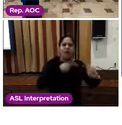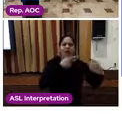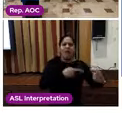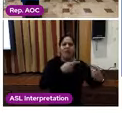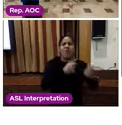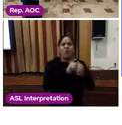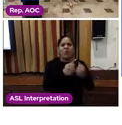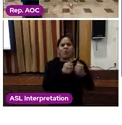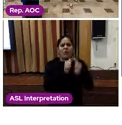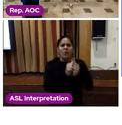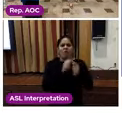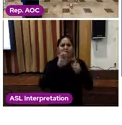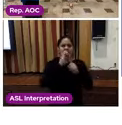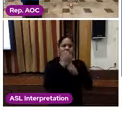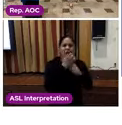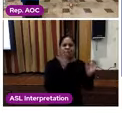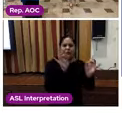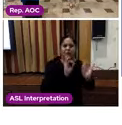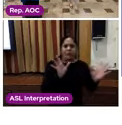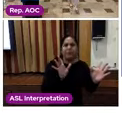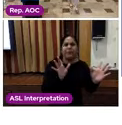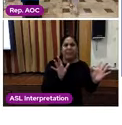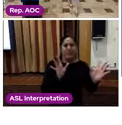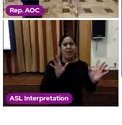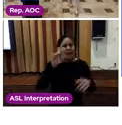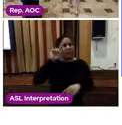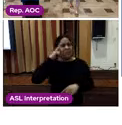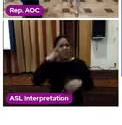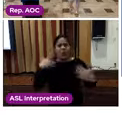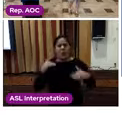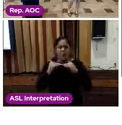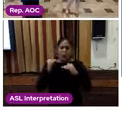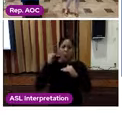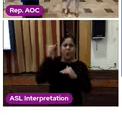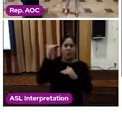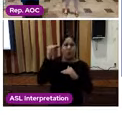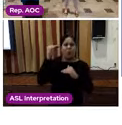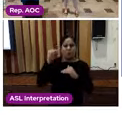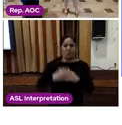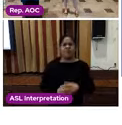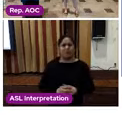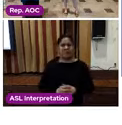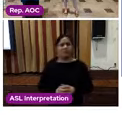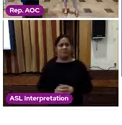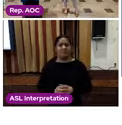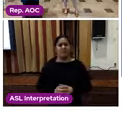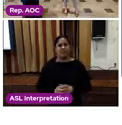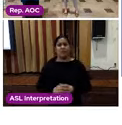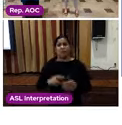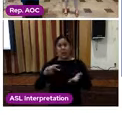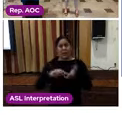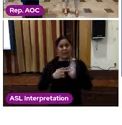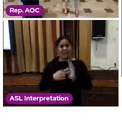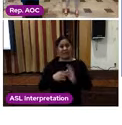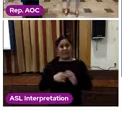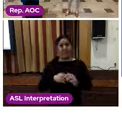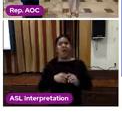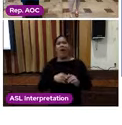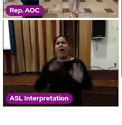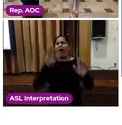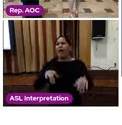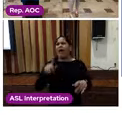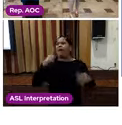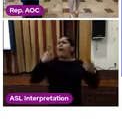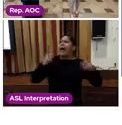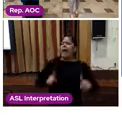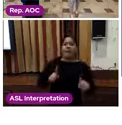rates in the United States. And it's not by accident. It's because the way that we build our infrastructure